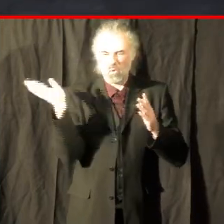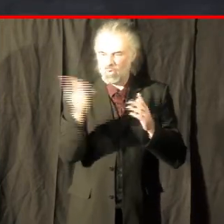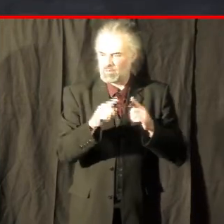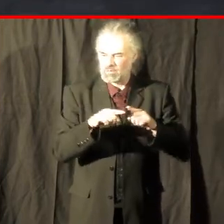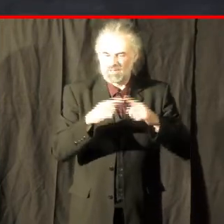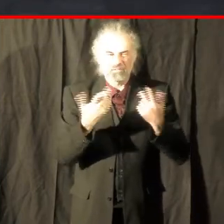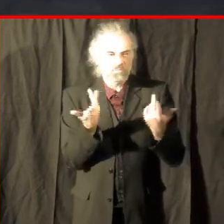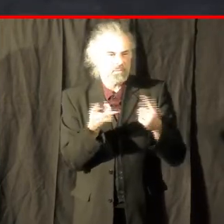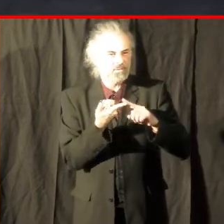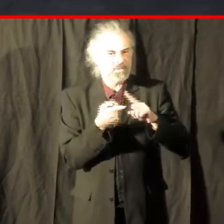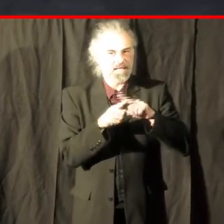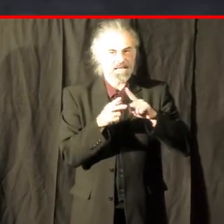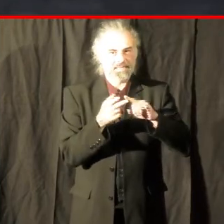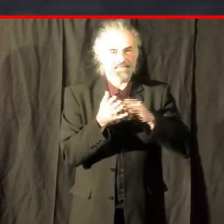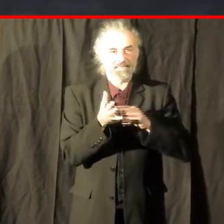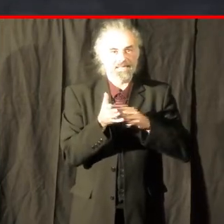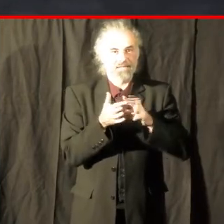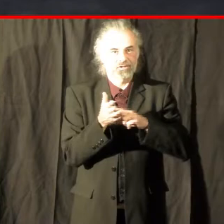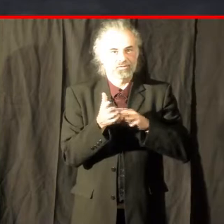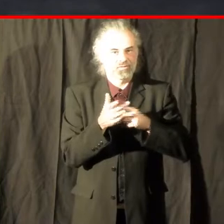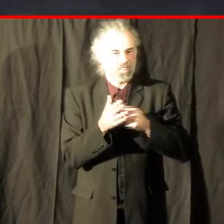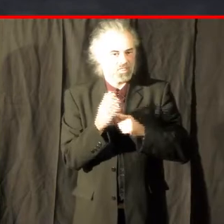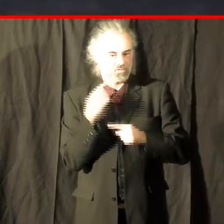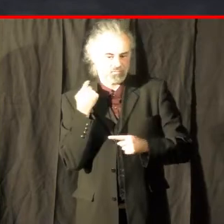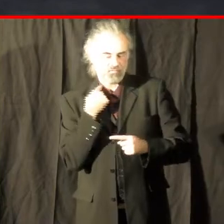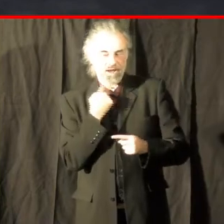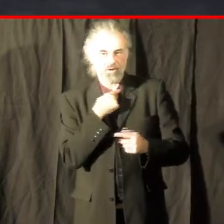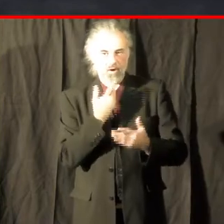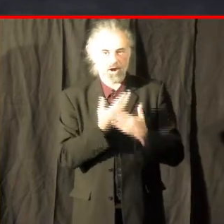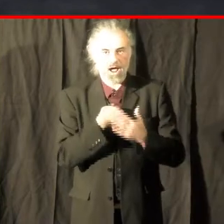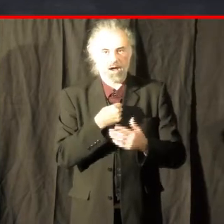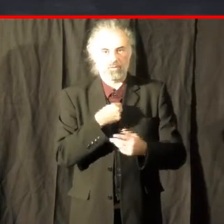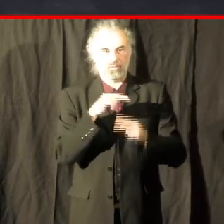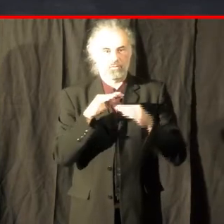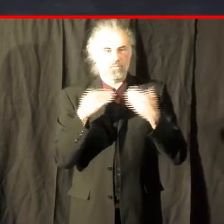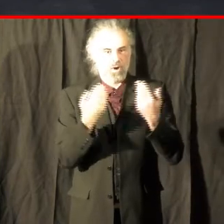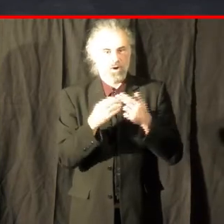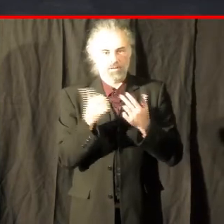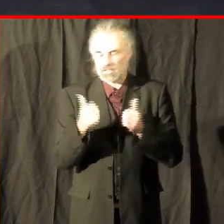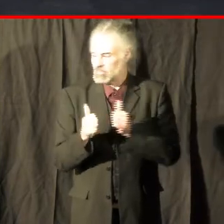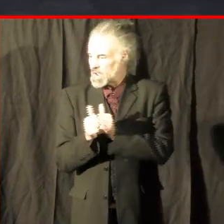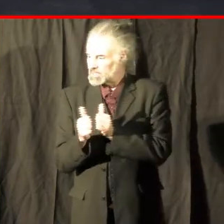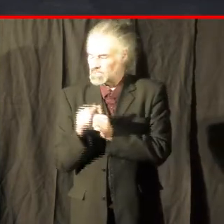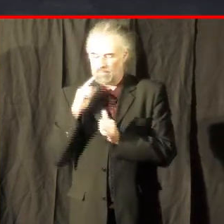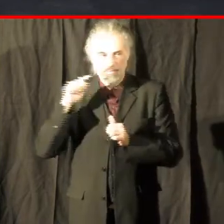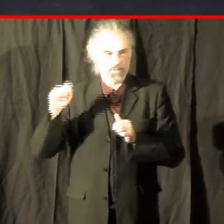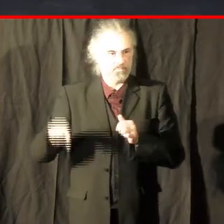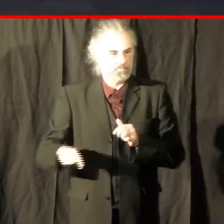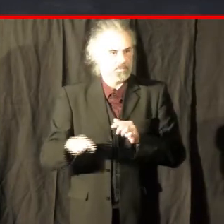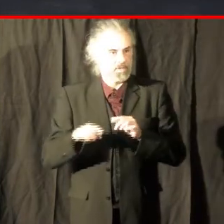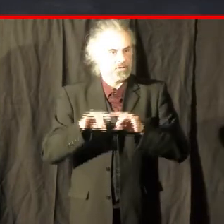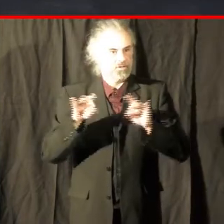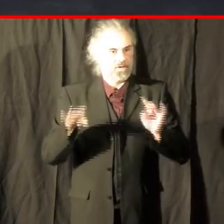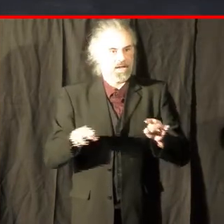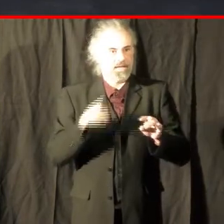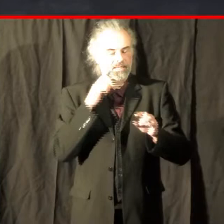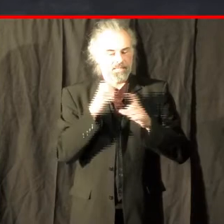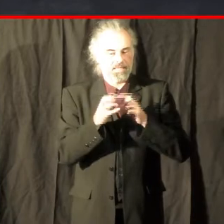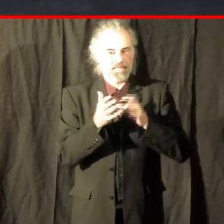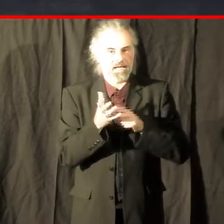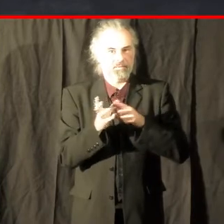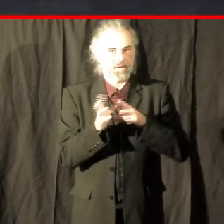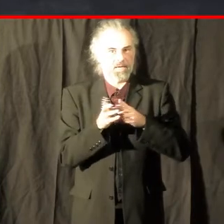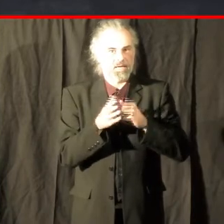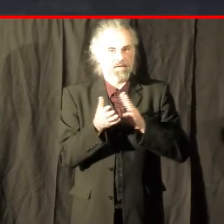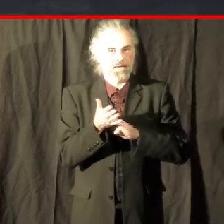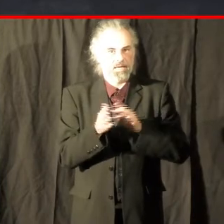world. Tonight's performance is a partnership between the Australian Academy of Science, the Falling Walls Foundation in Berlin, and Rebus